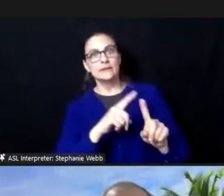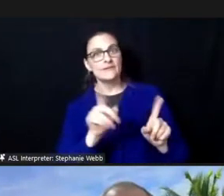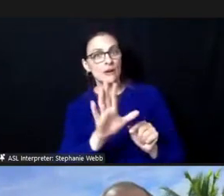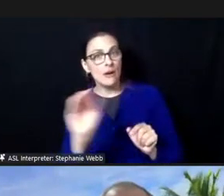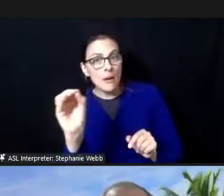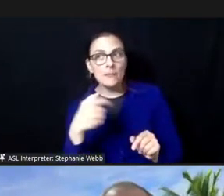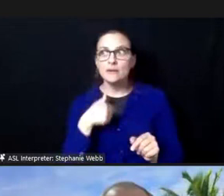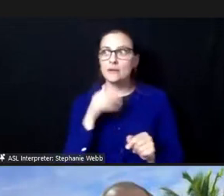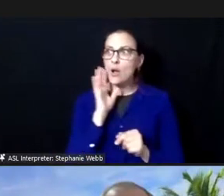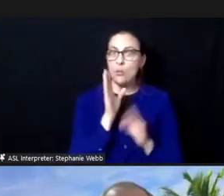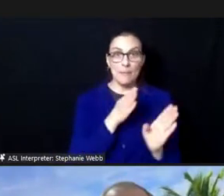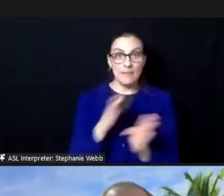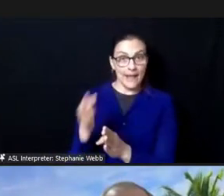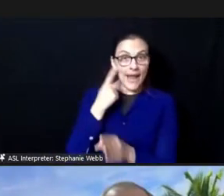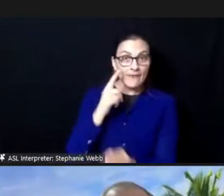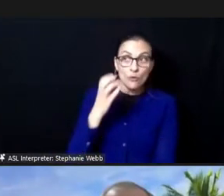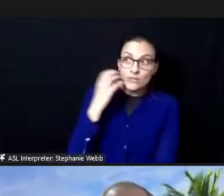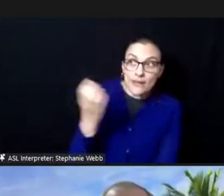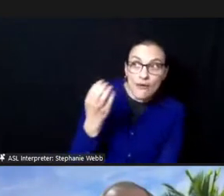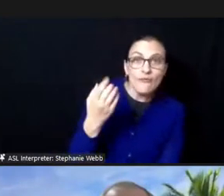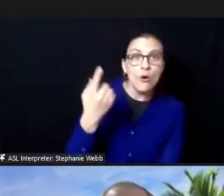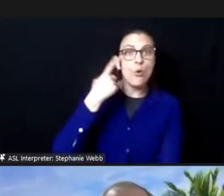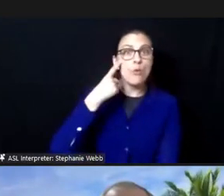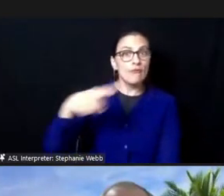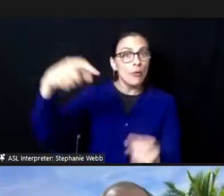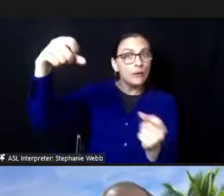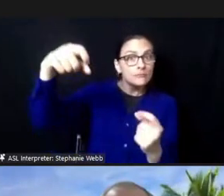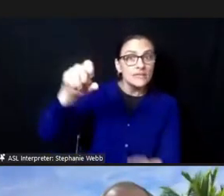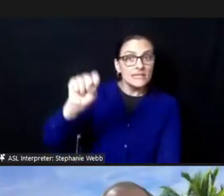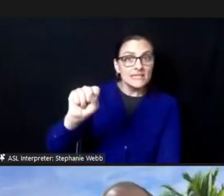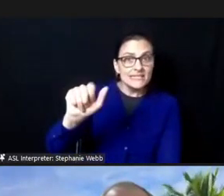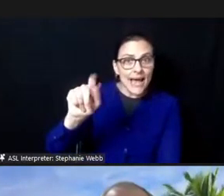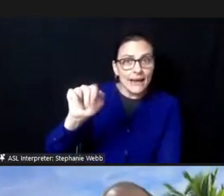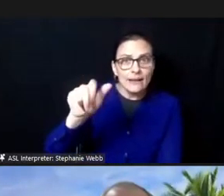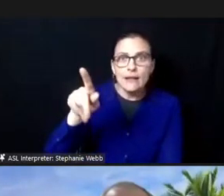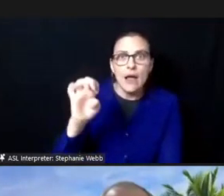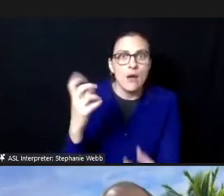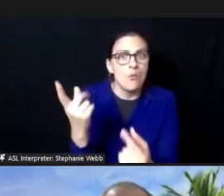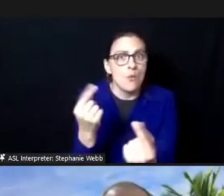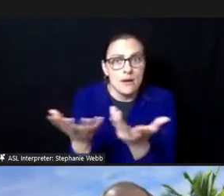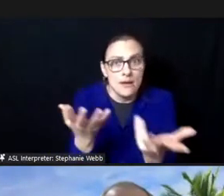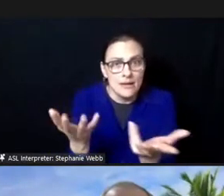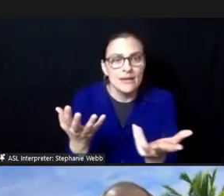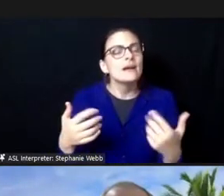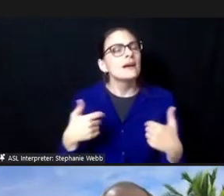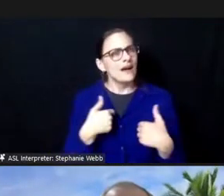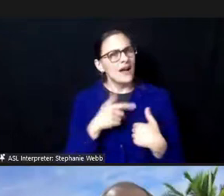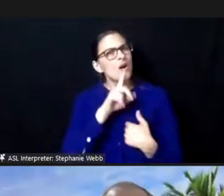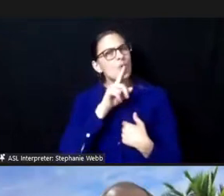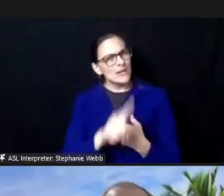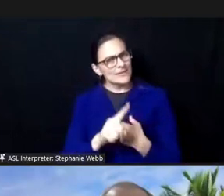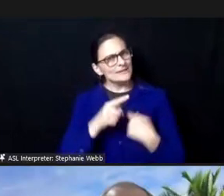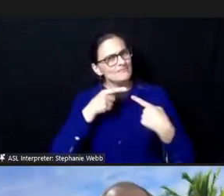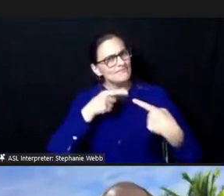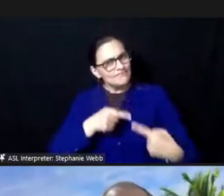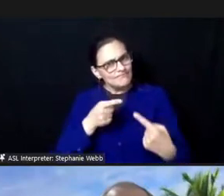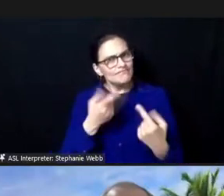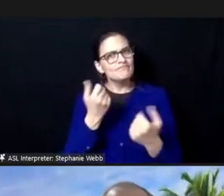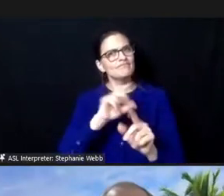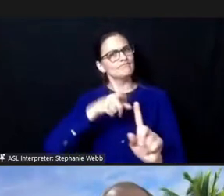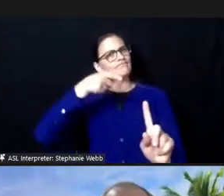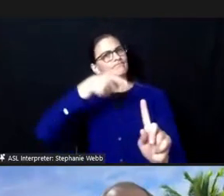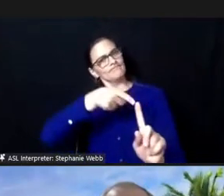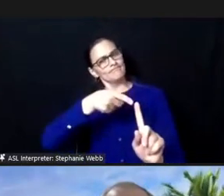what's going on? And I found it really difficult to answer my primary question, which was, what is the minimum amount of